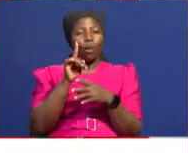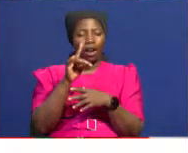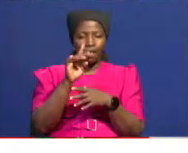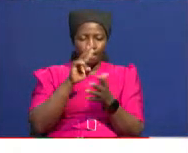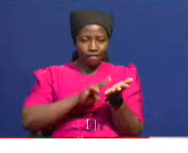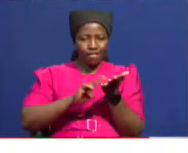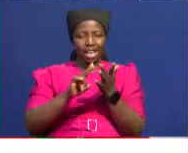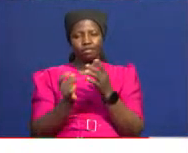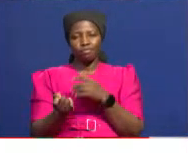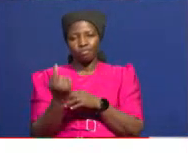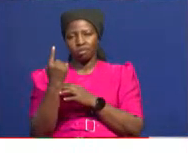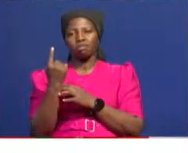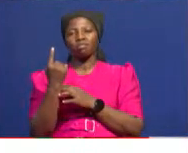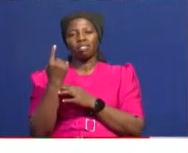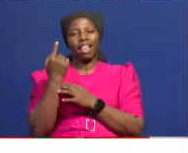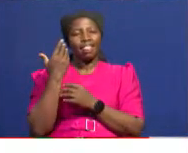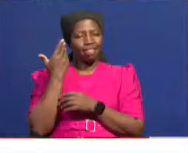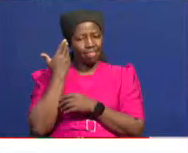this week.